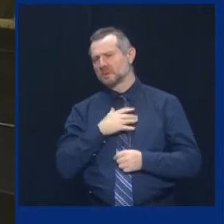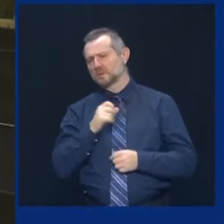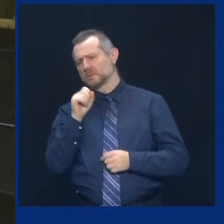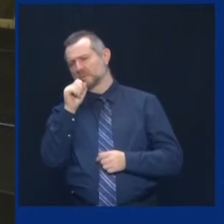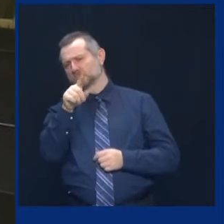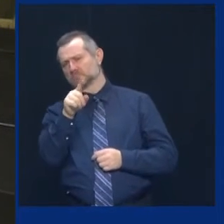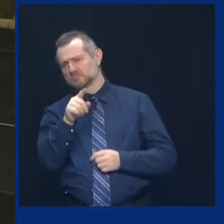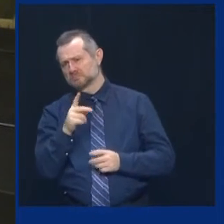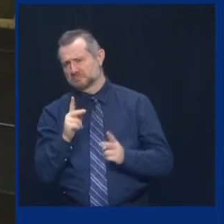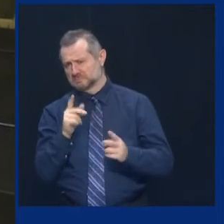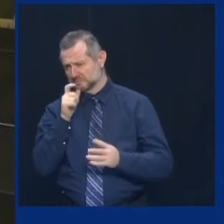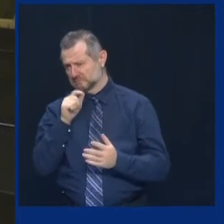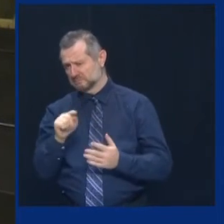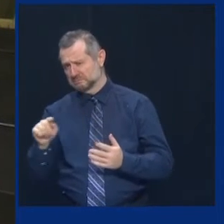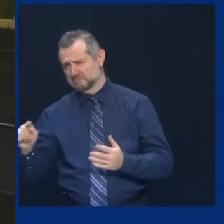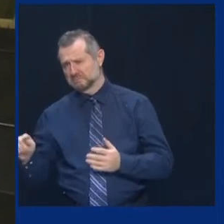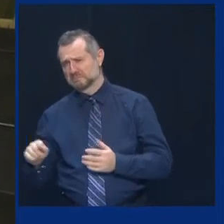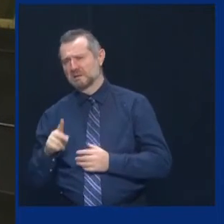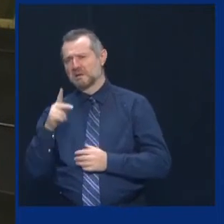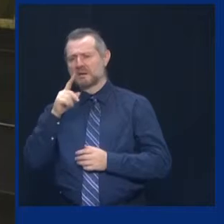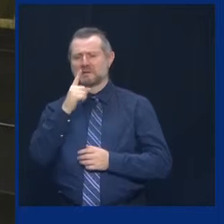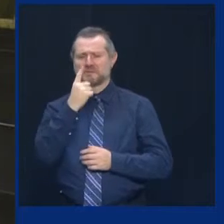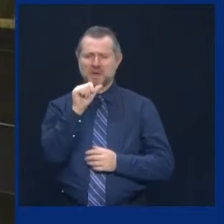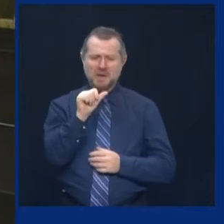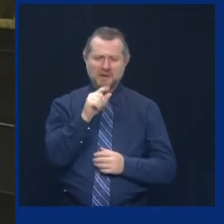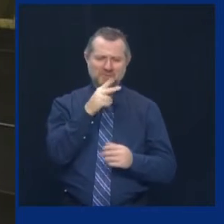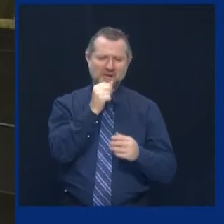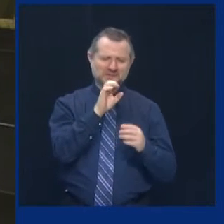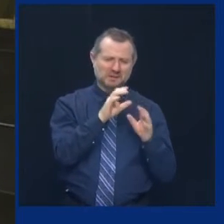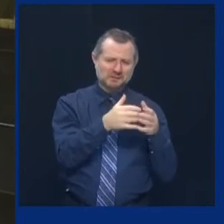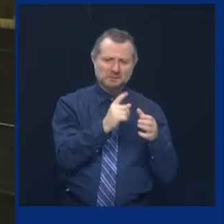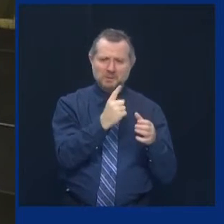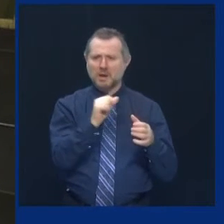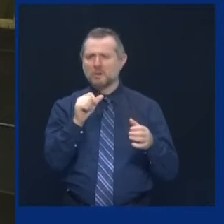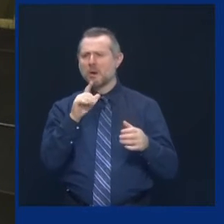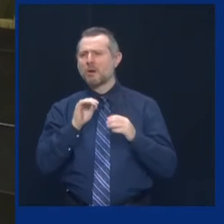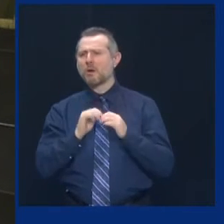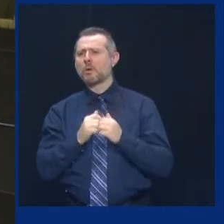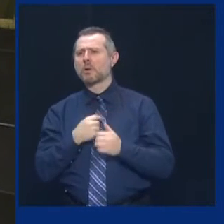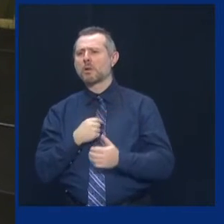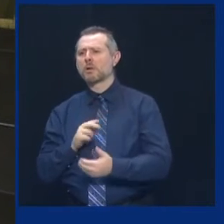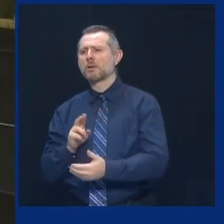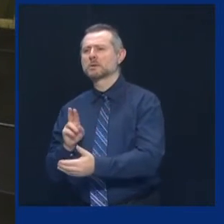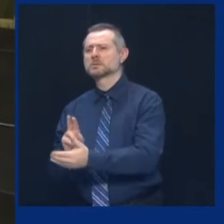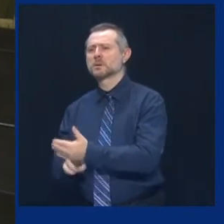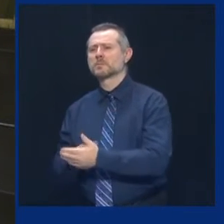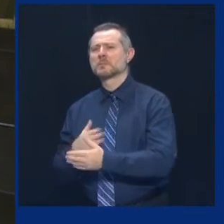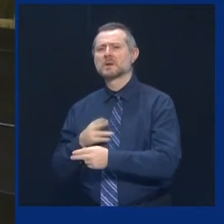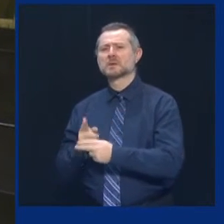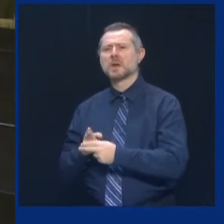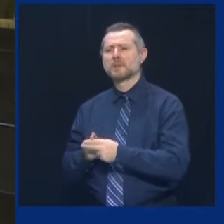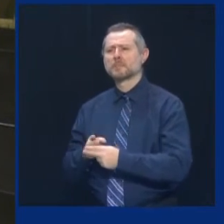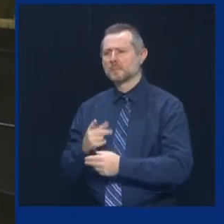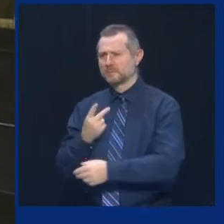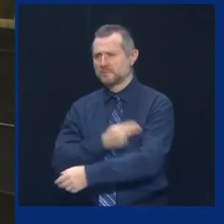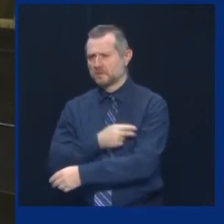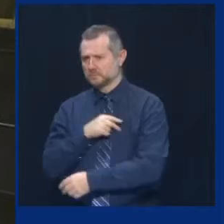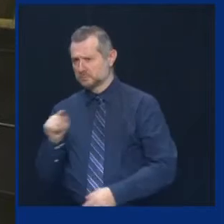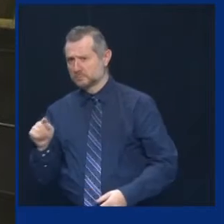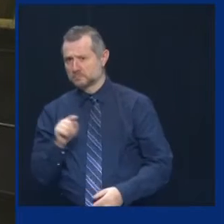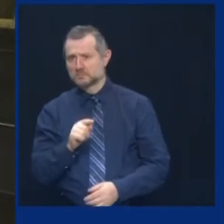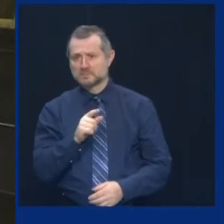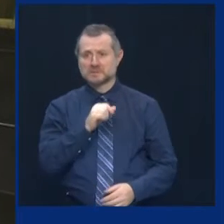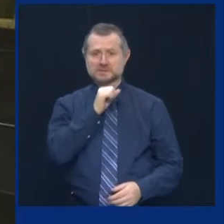upcoming phases, how can they kind of get online for the vaccine, especially if they're older people or people